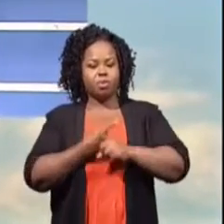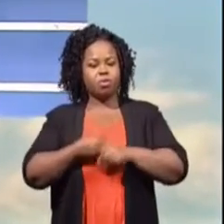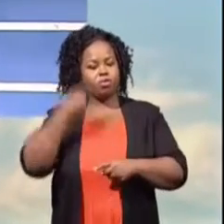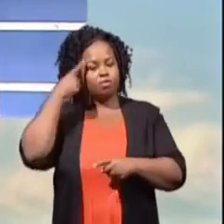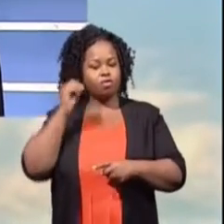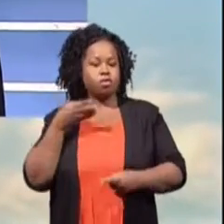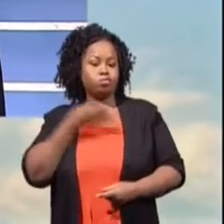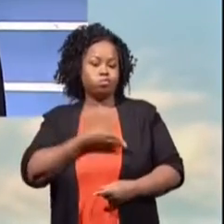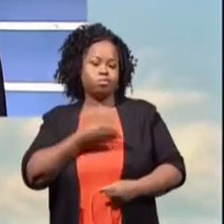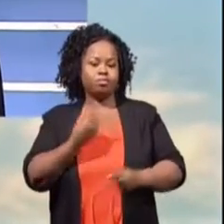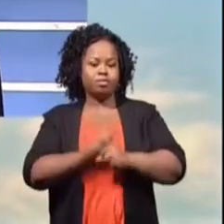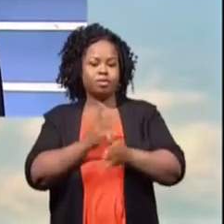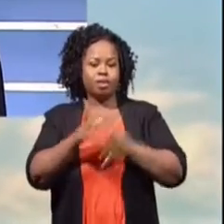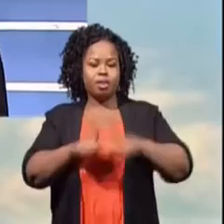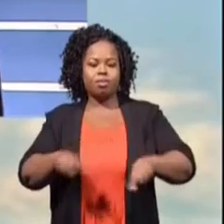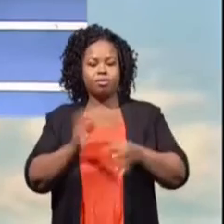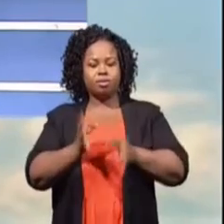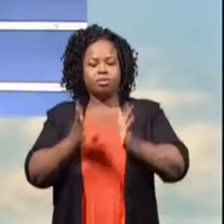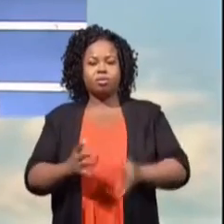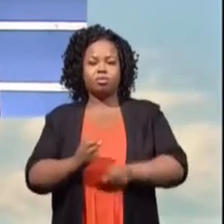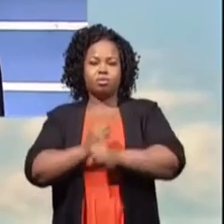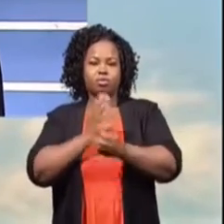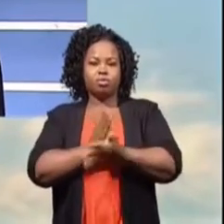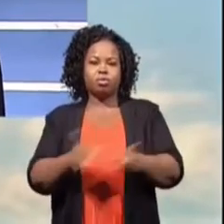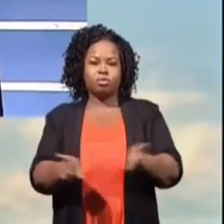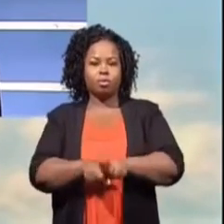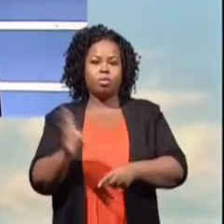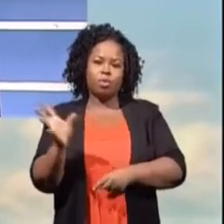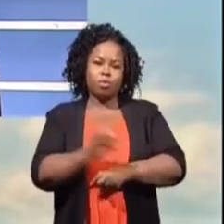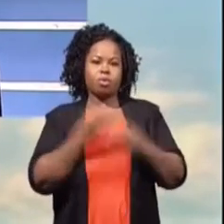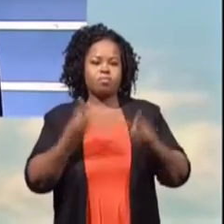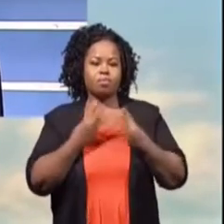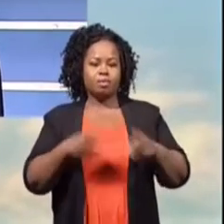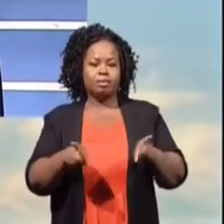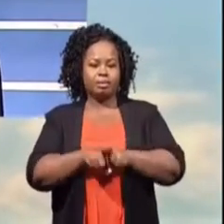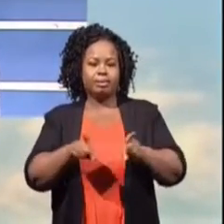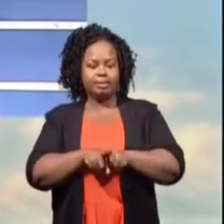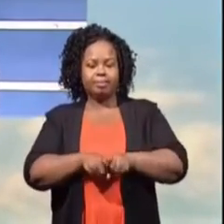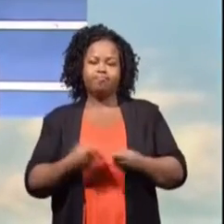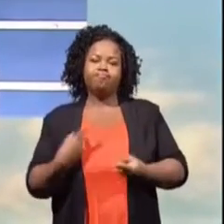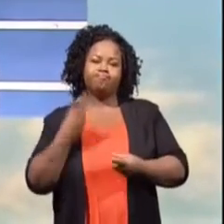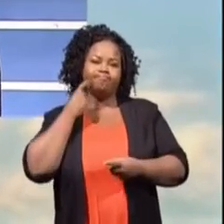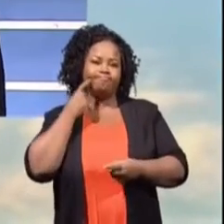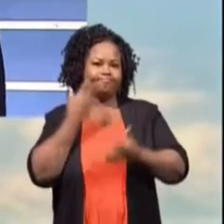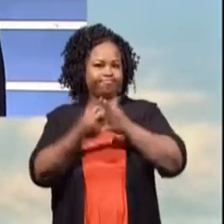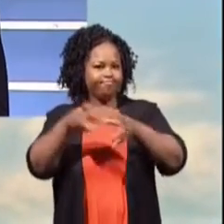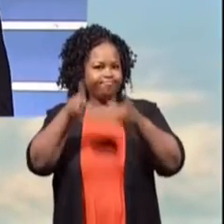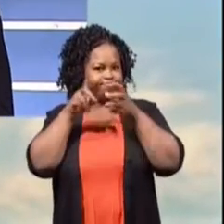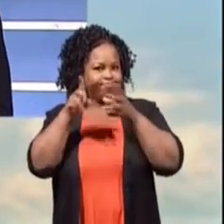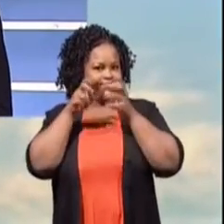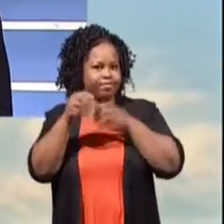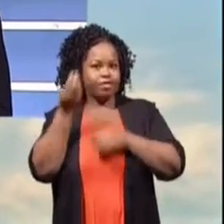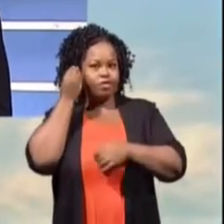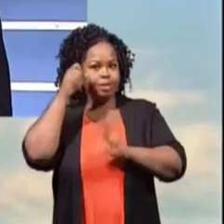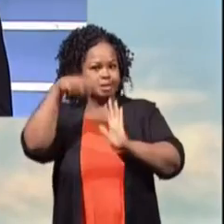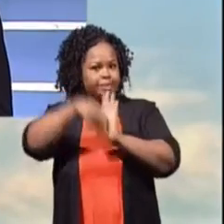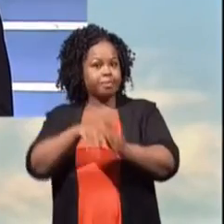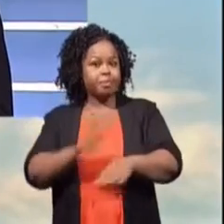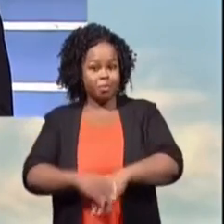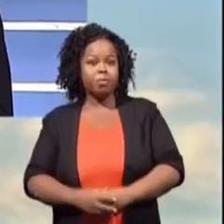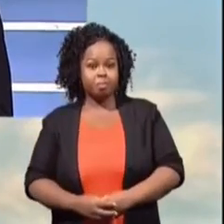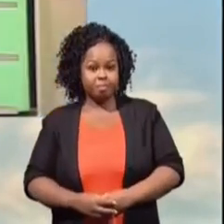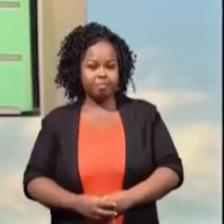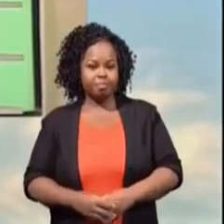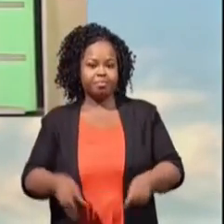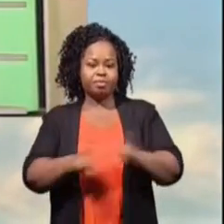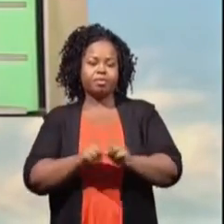nesisfortune ukho na apha our sign language interpreter to make sure ndibana abangavayo njengami nawe bakwazi ufumana nabo information bakwazi ukukhula we